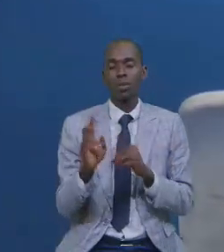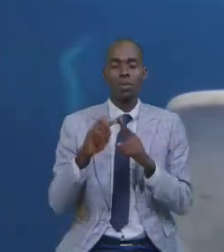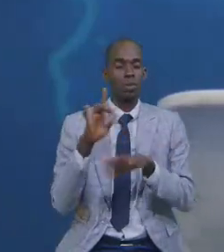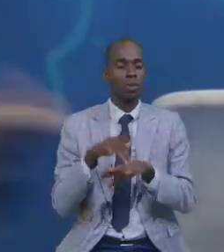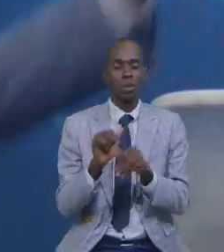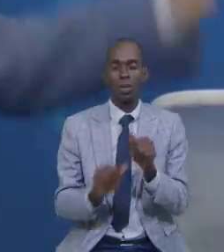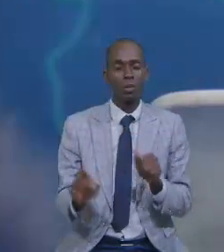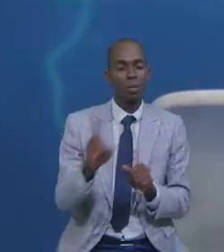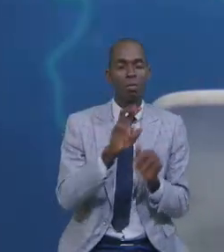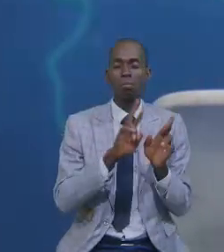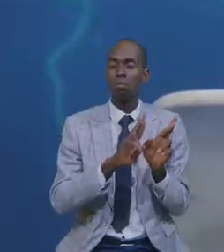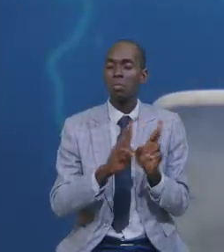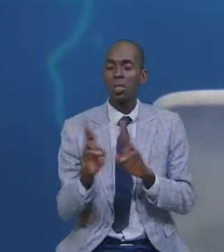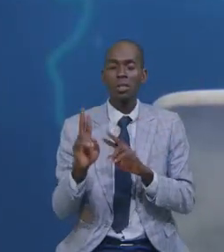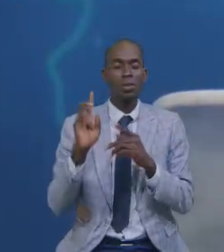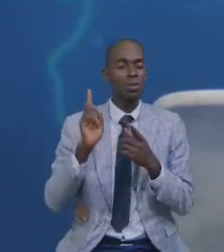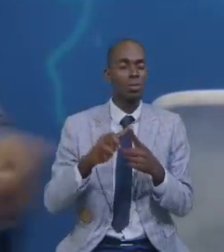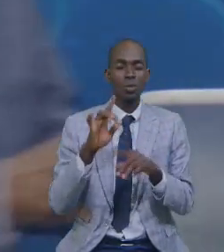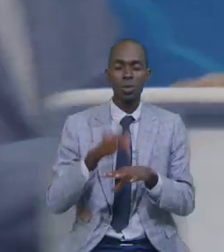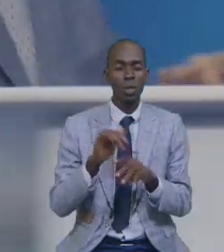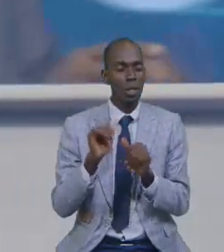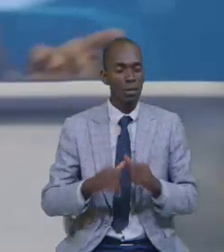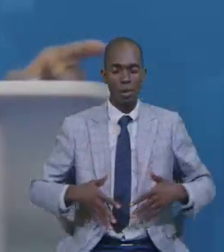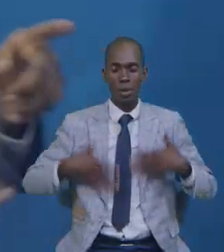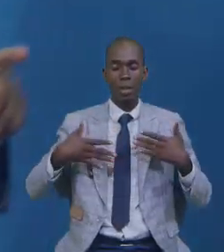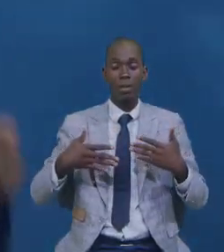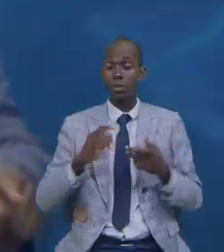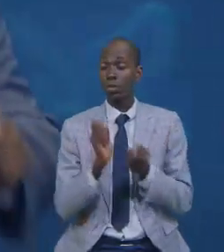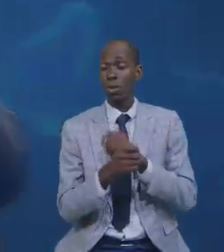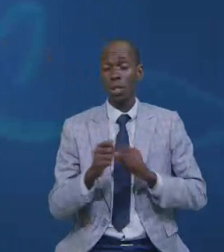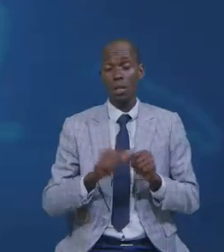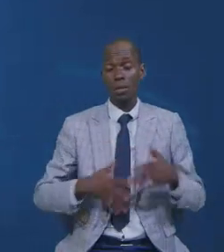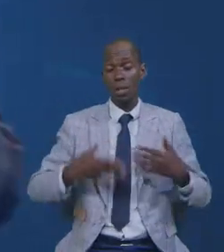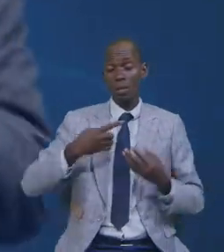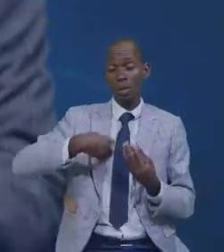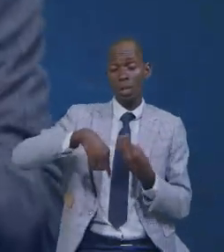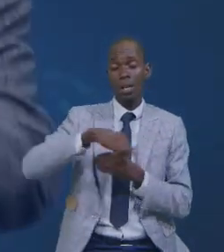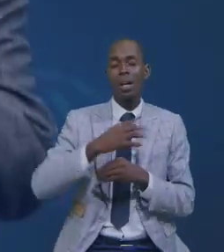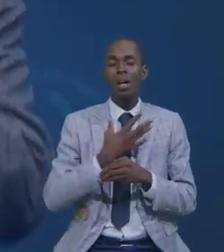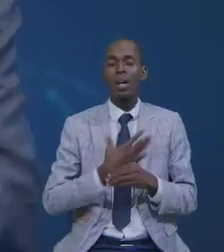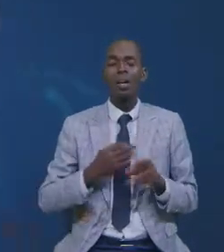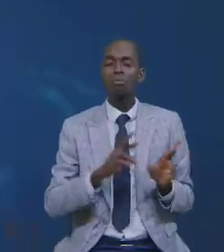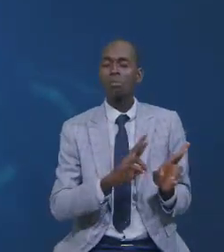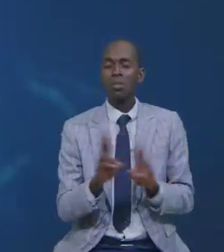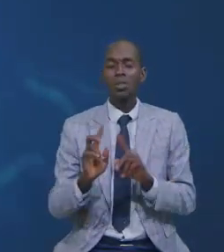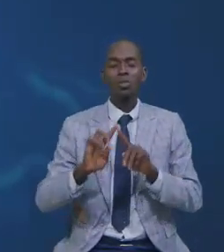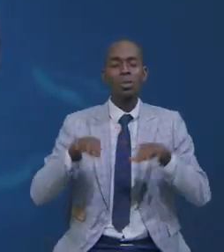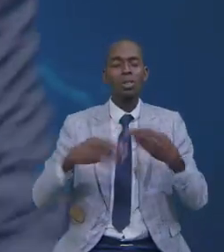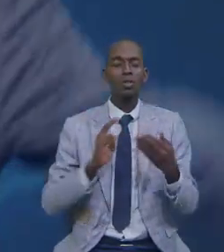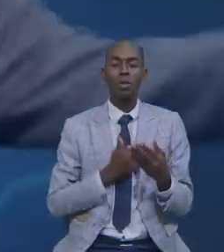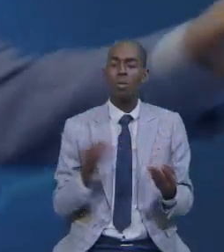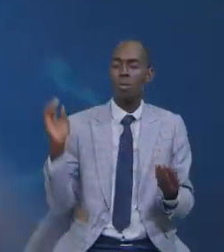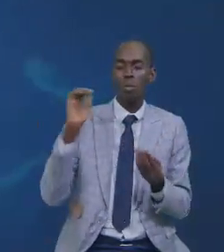Ready to turn every life around. And ready to give us extra years to live,